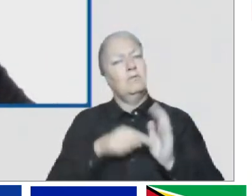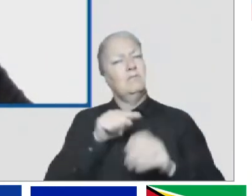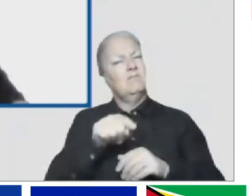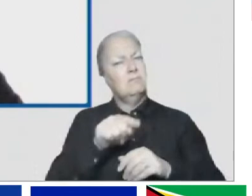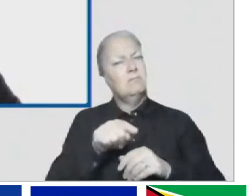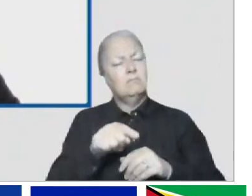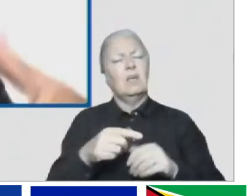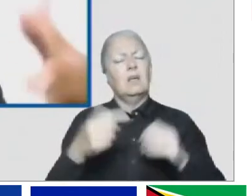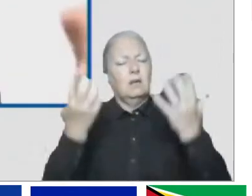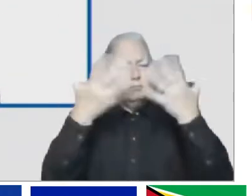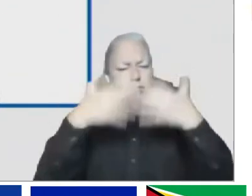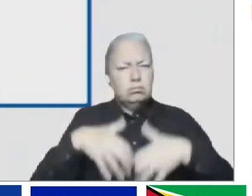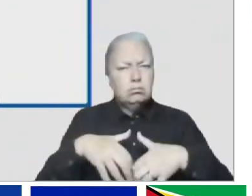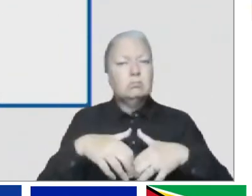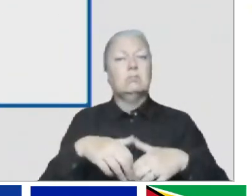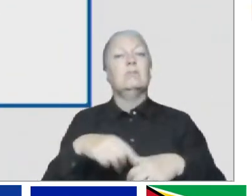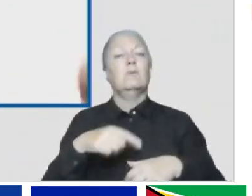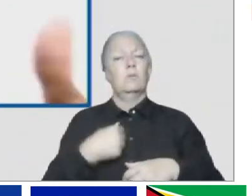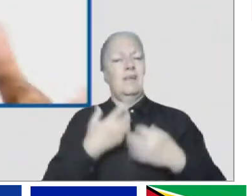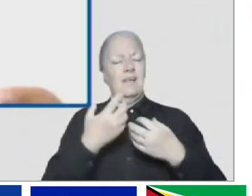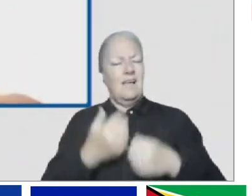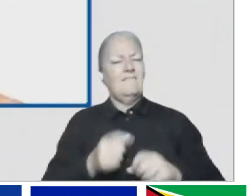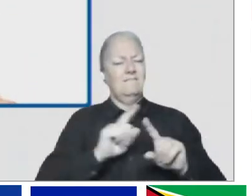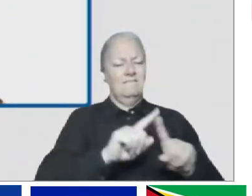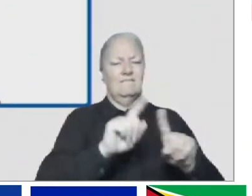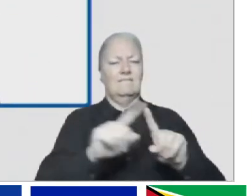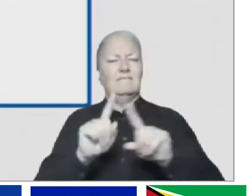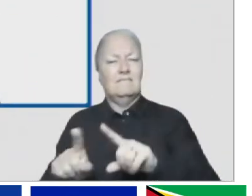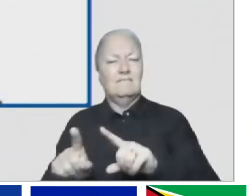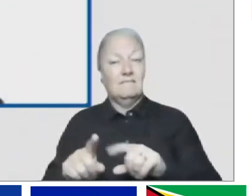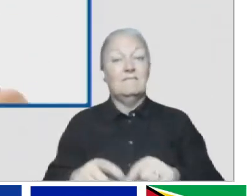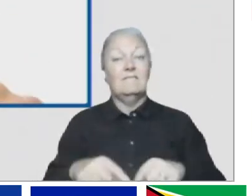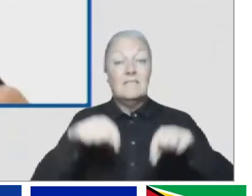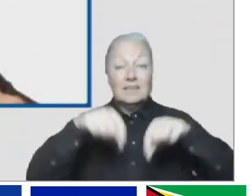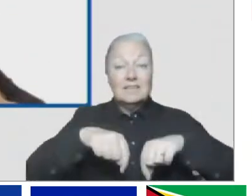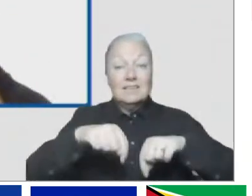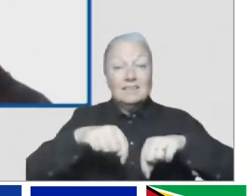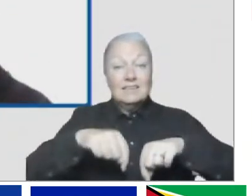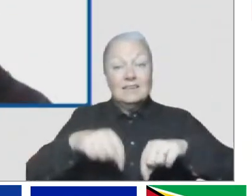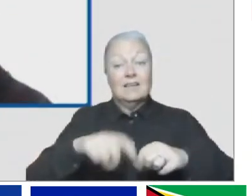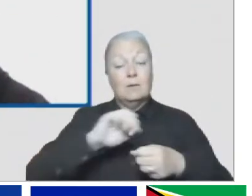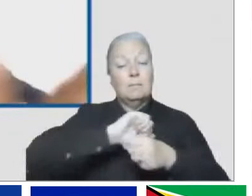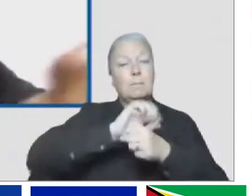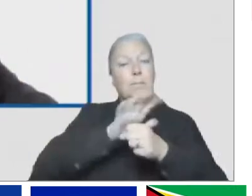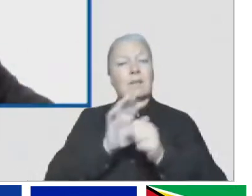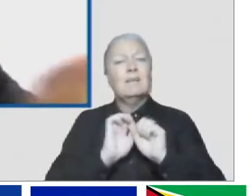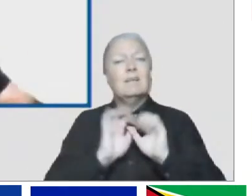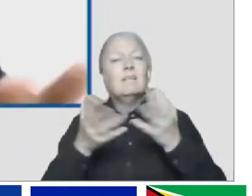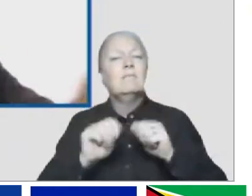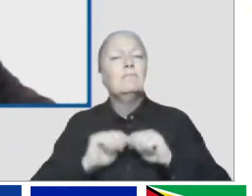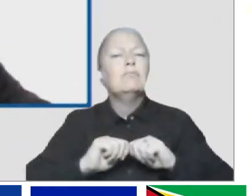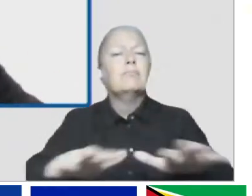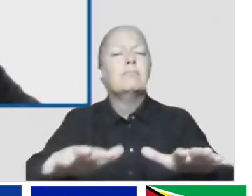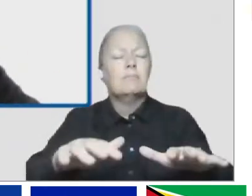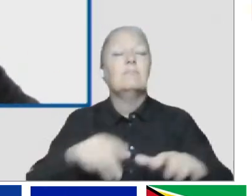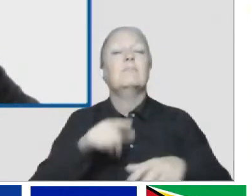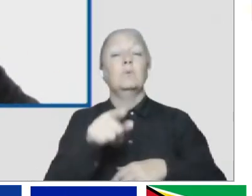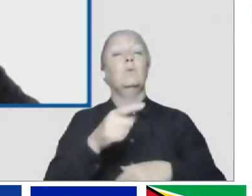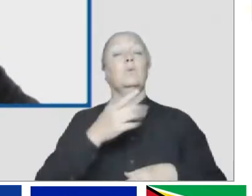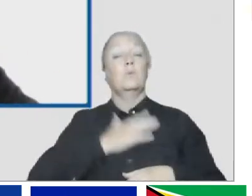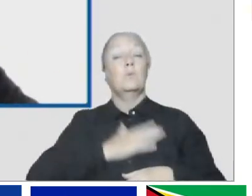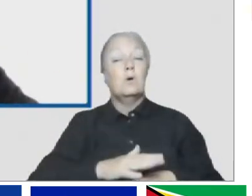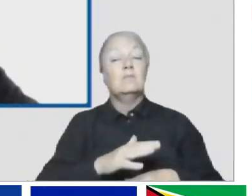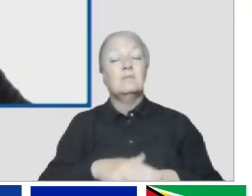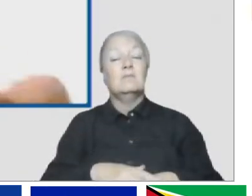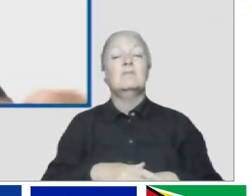mechanisms, because in the nature of this particular pandemic had been where you want to encourage distancing, social distancing. You